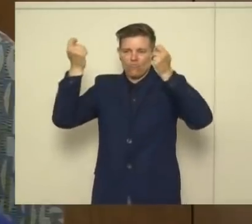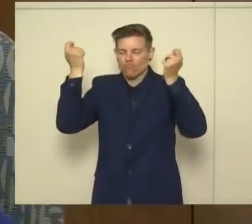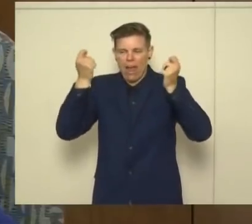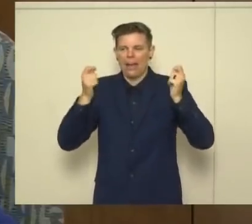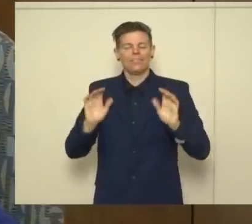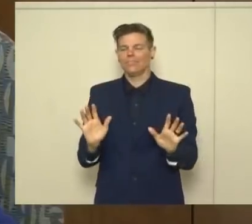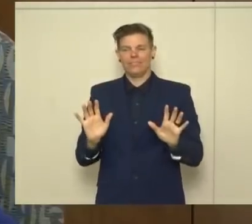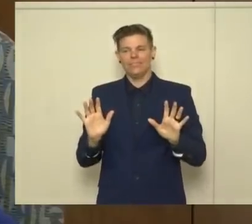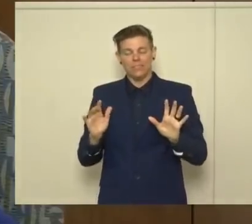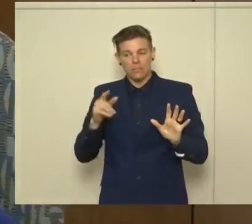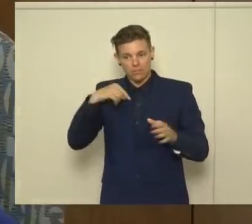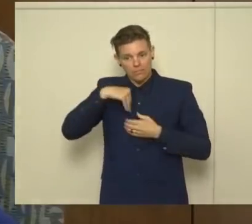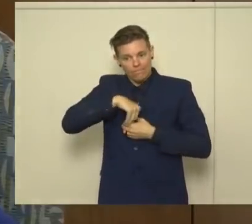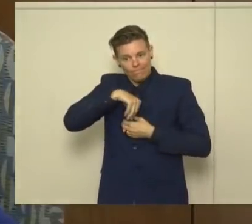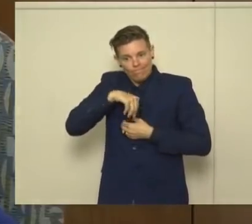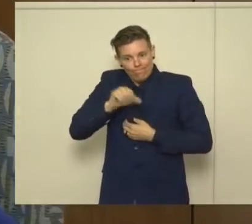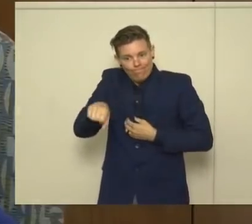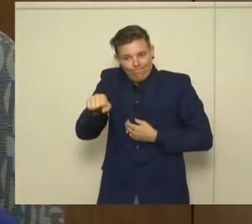looking at the economic